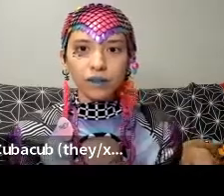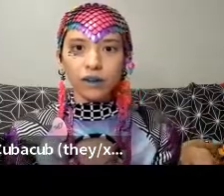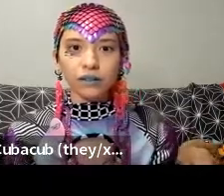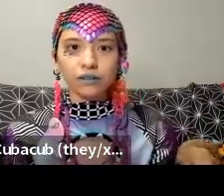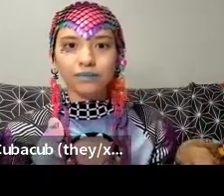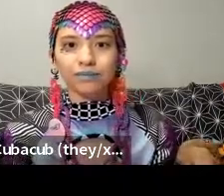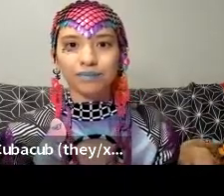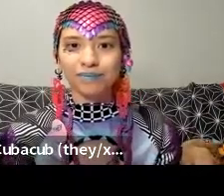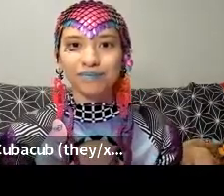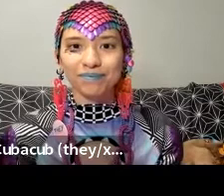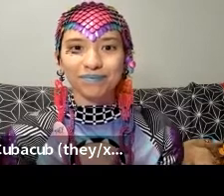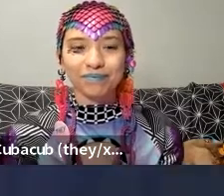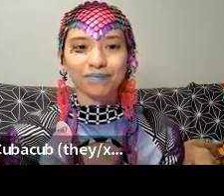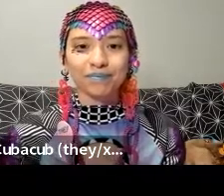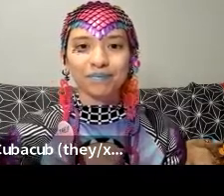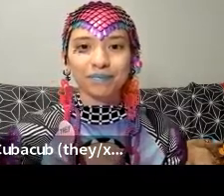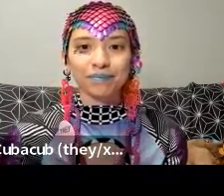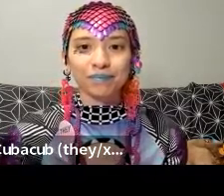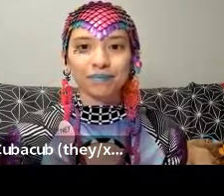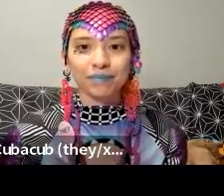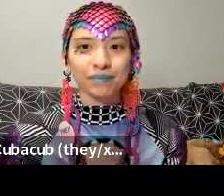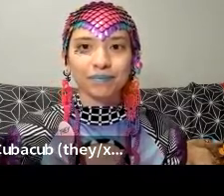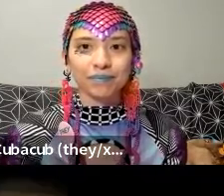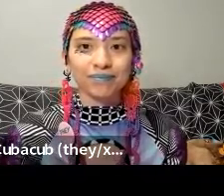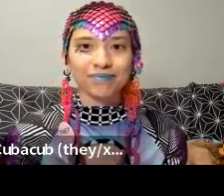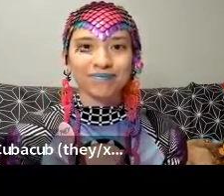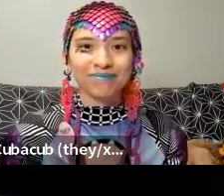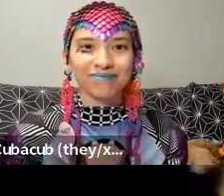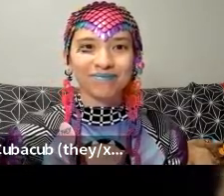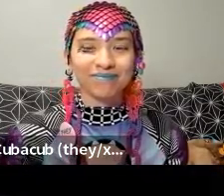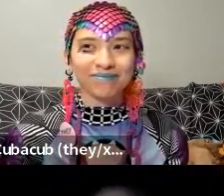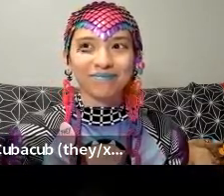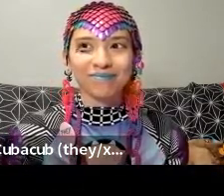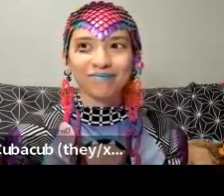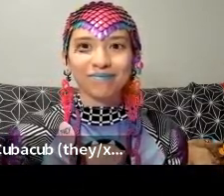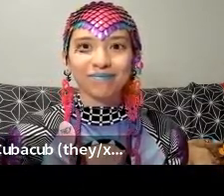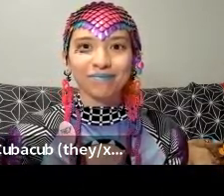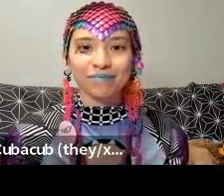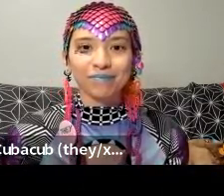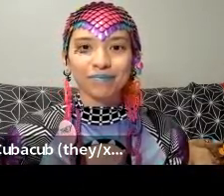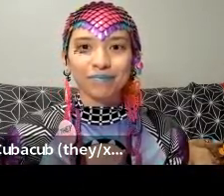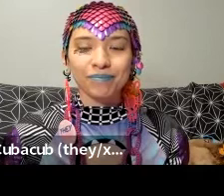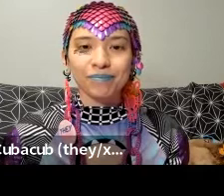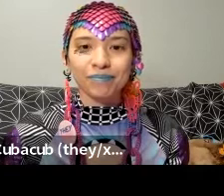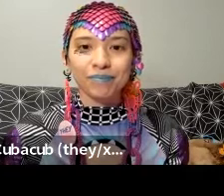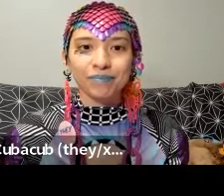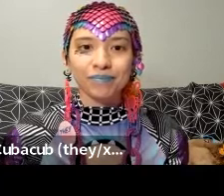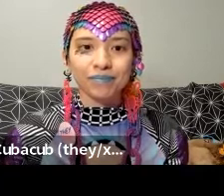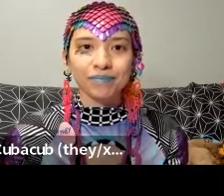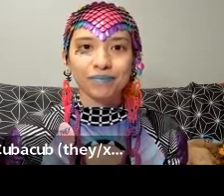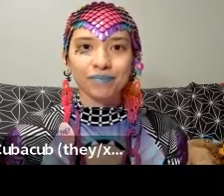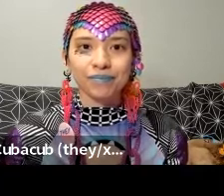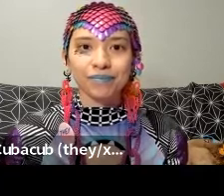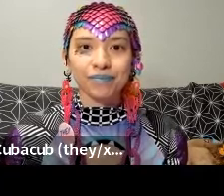ladies. She a bad girl living in a bell world, mesh body suit with the gold trim suit. When she short, but she still stand tall. Me pass high boots